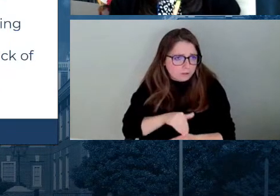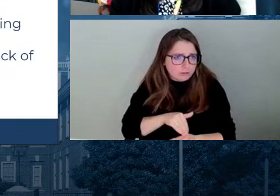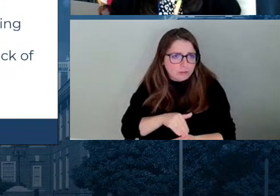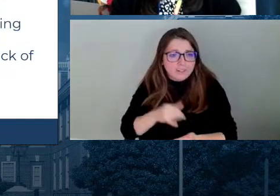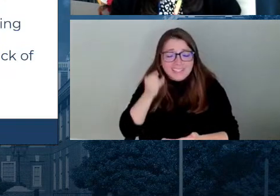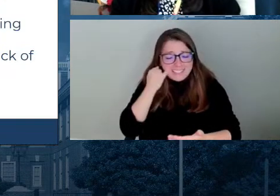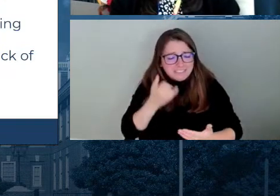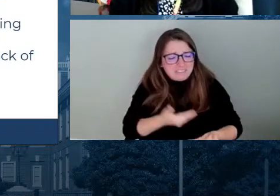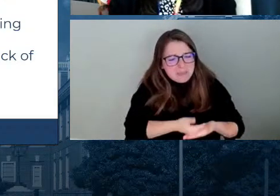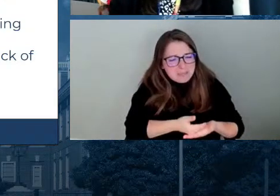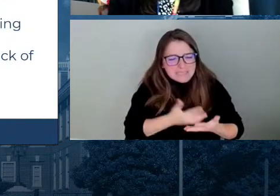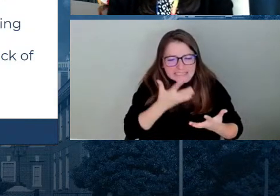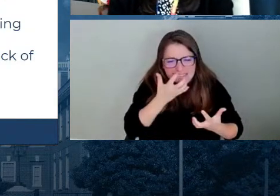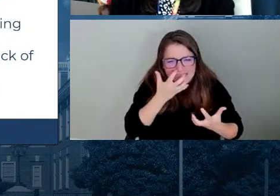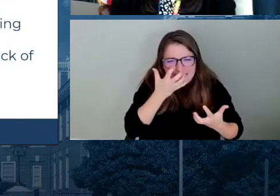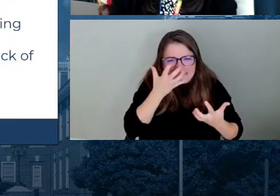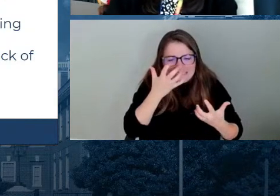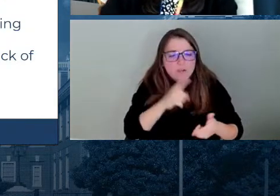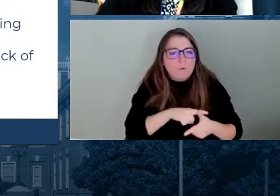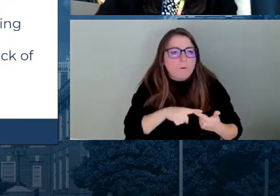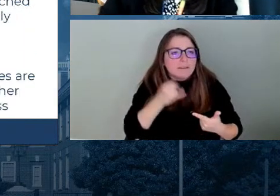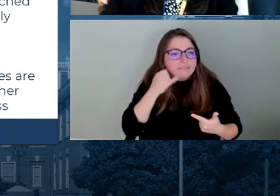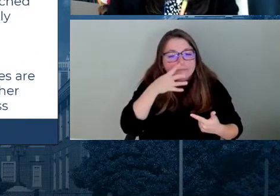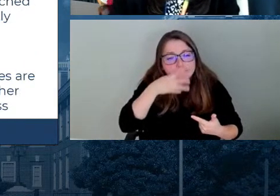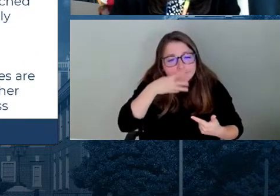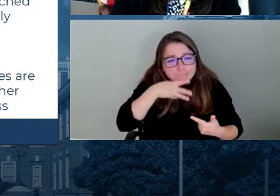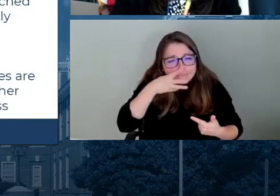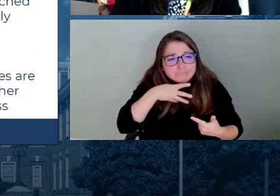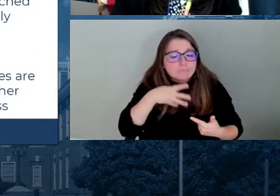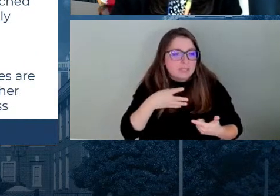nose that seems to be persisting. Next slide.